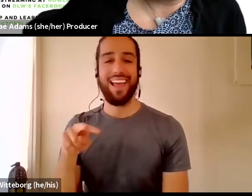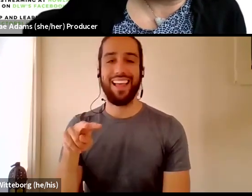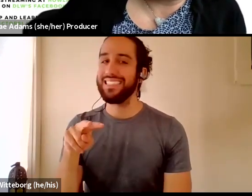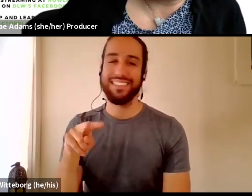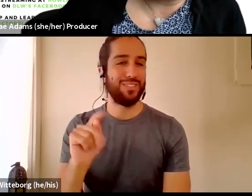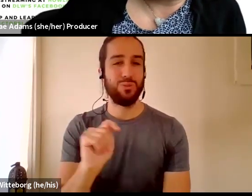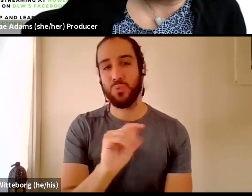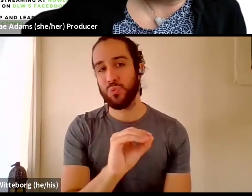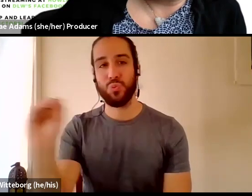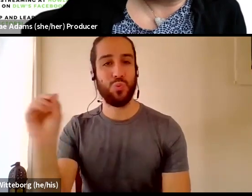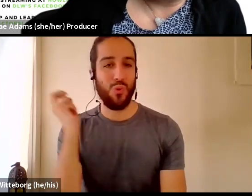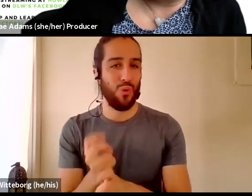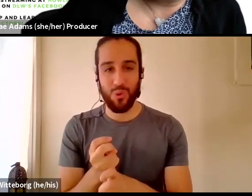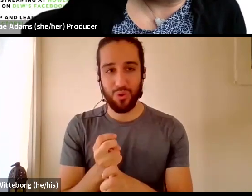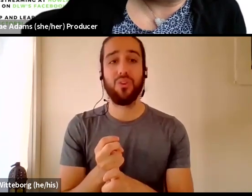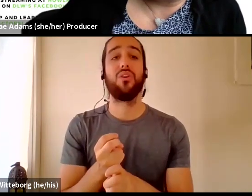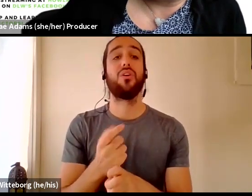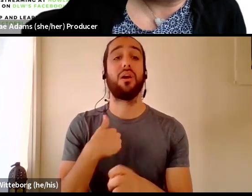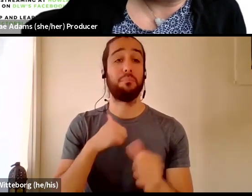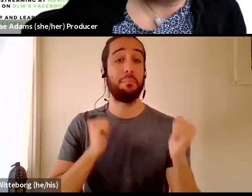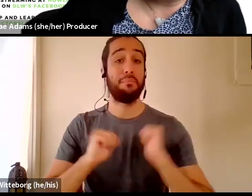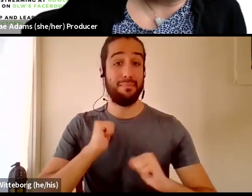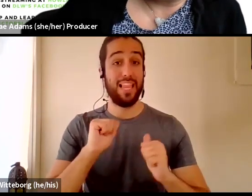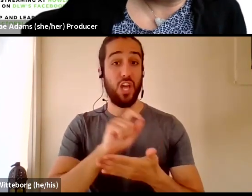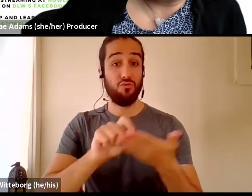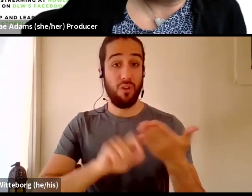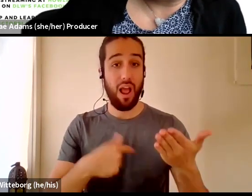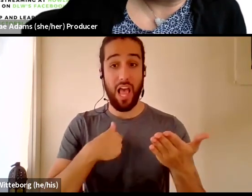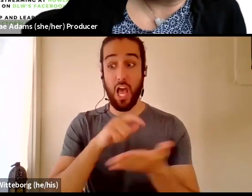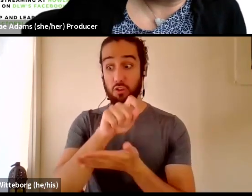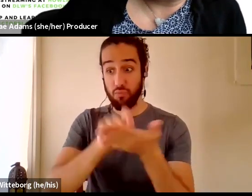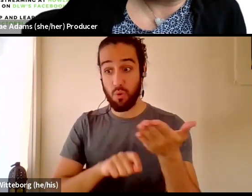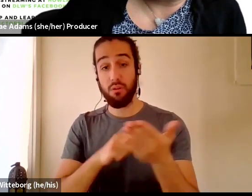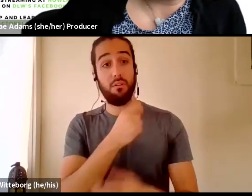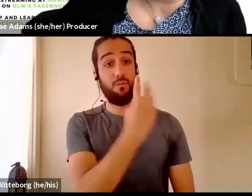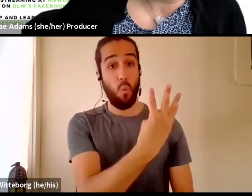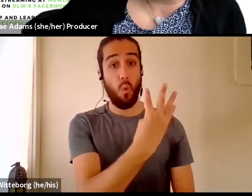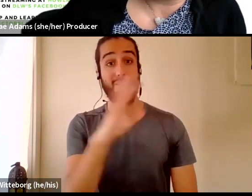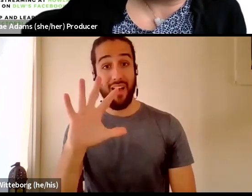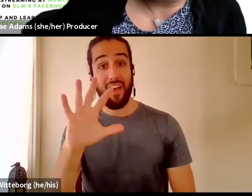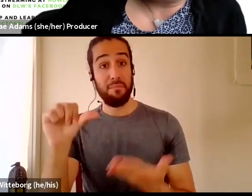I wrote every student in my class a 4-5-page long monologue